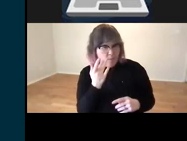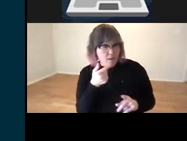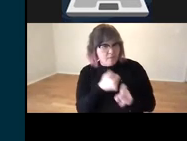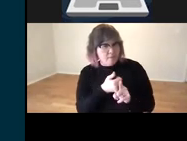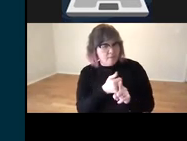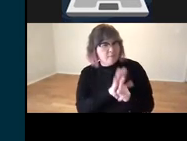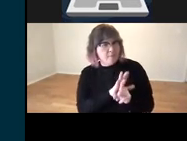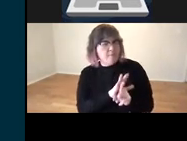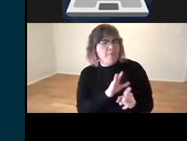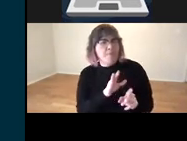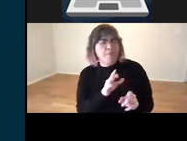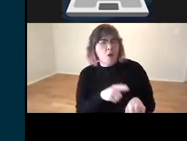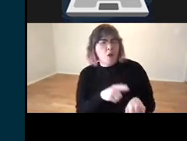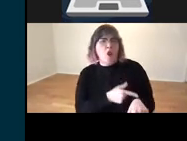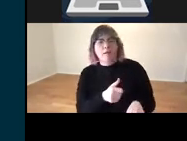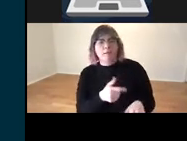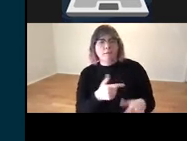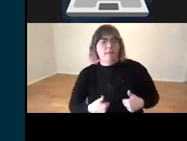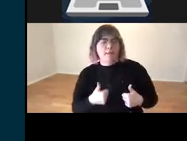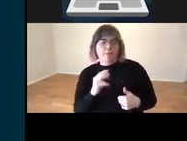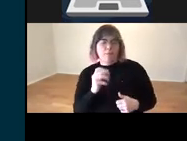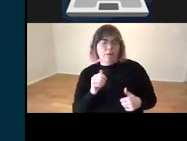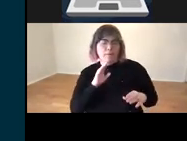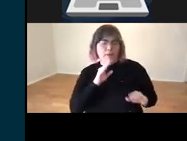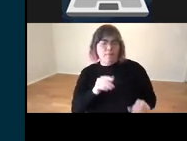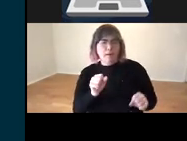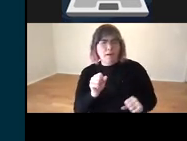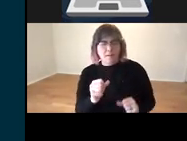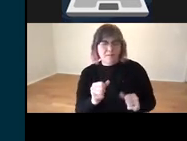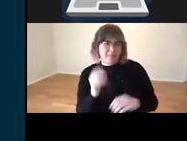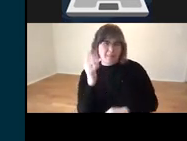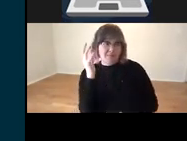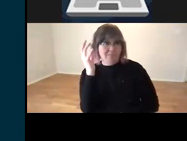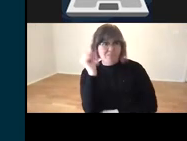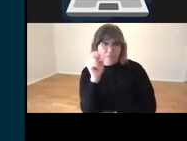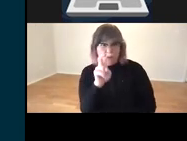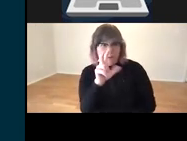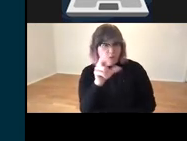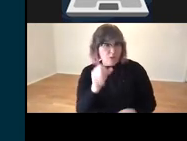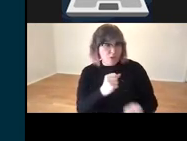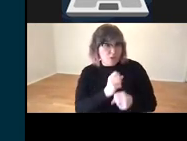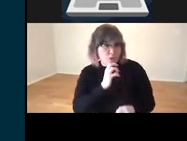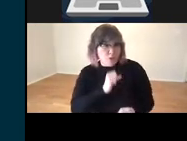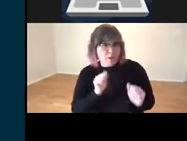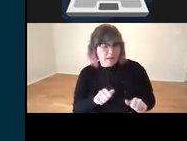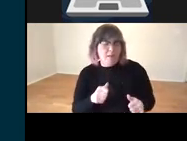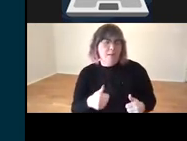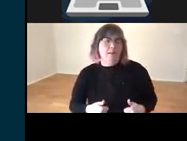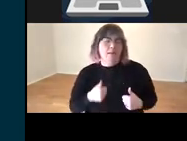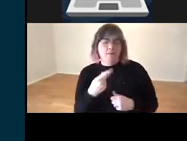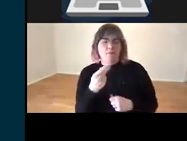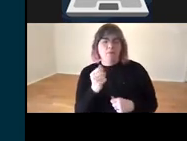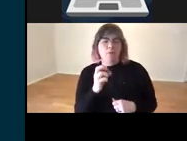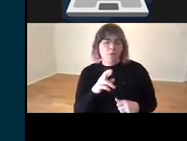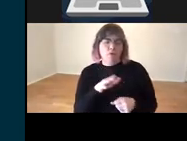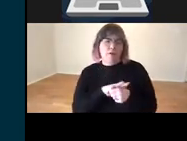the longest living marine mammal in the world. They can live up to 200, even almost 300 years. And they occur in the polar regions. And